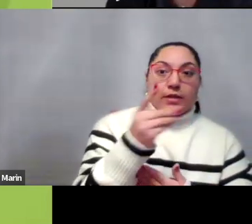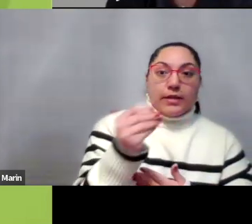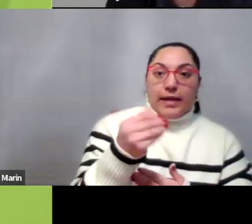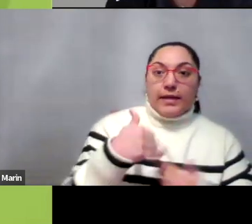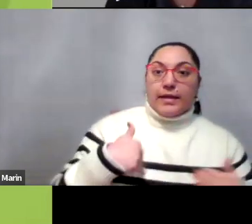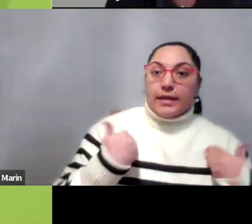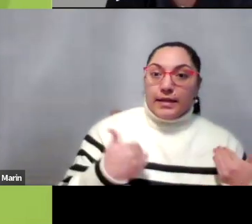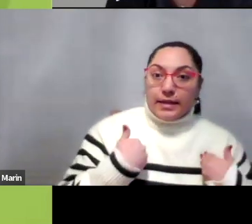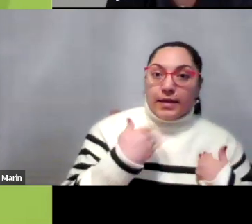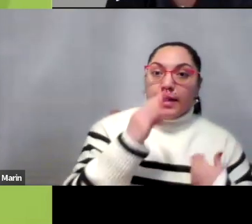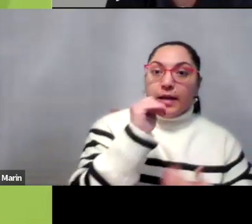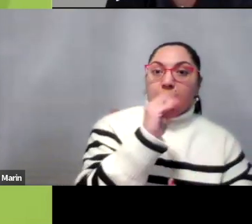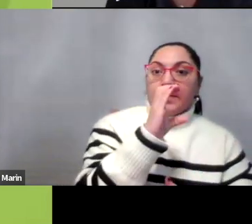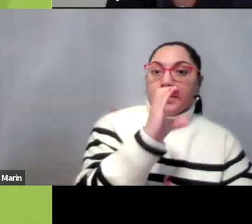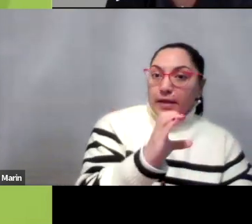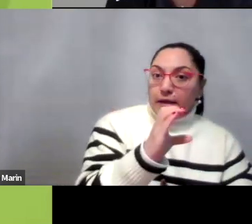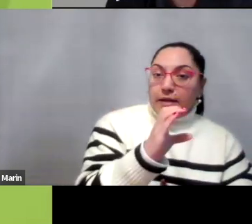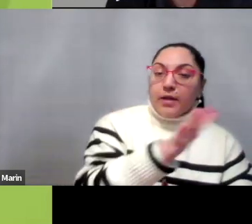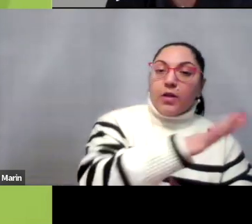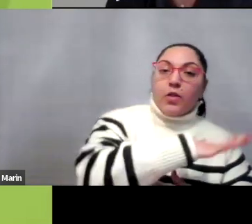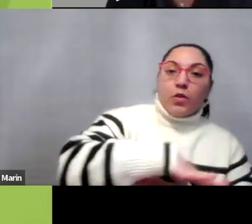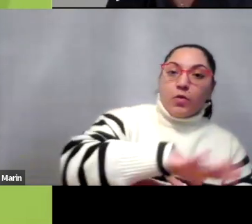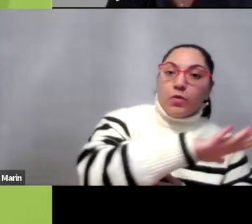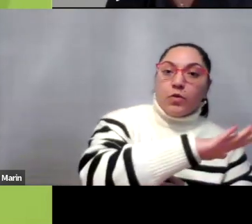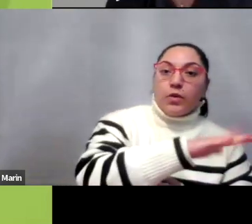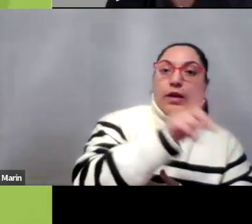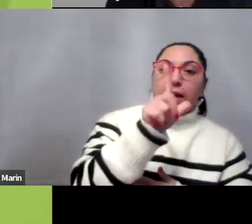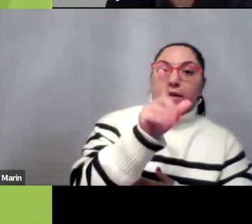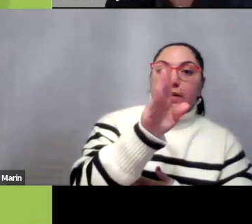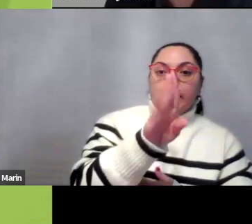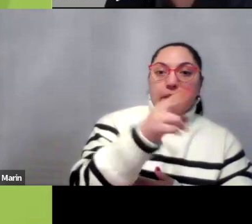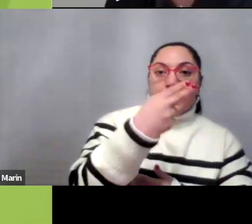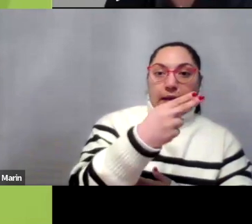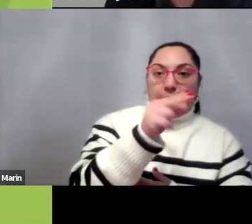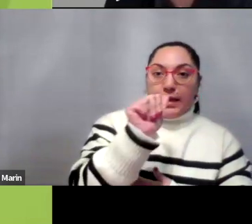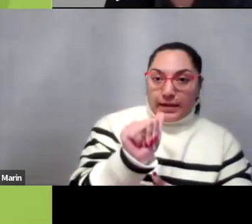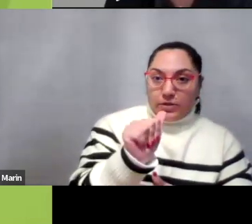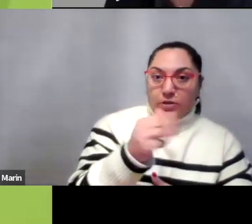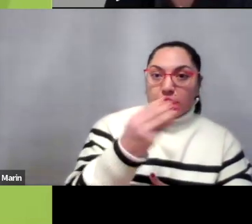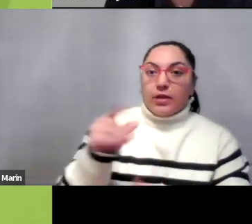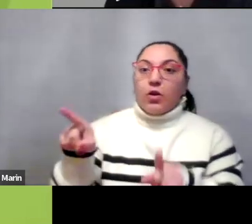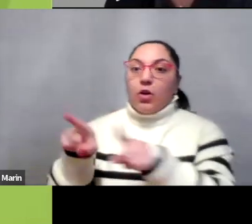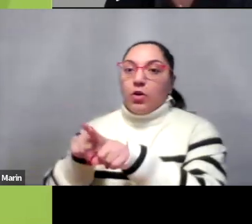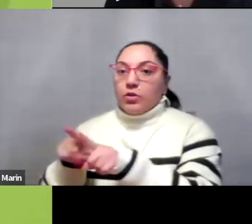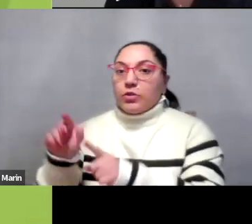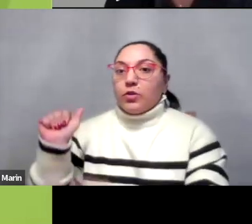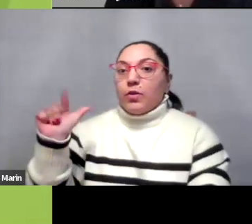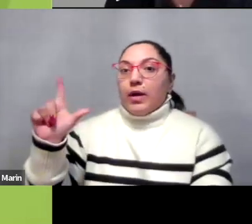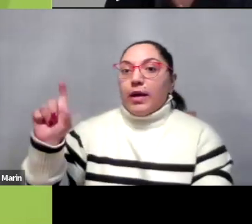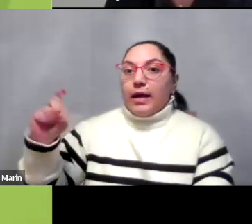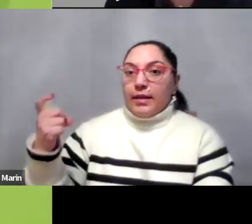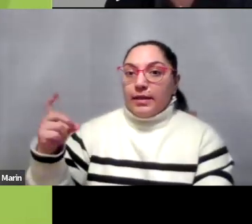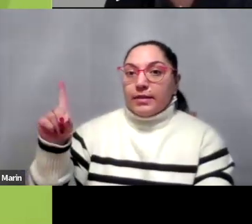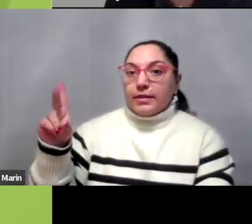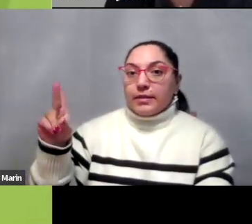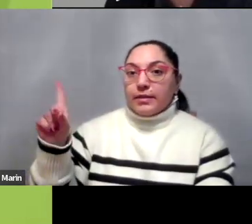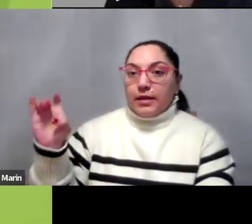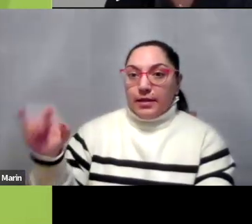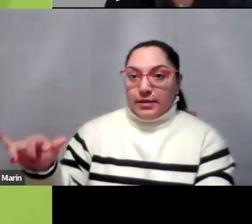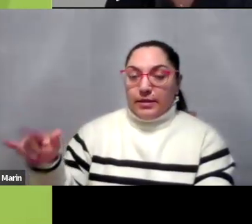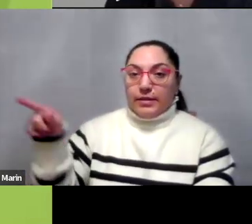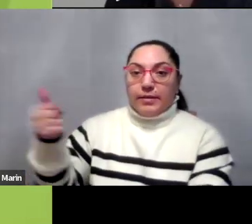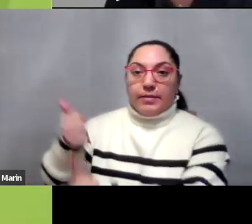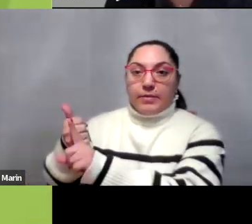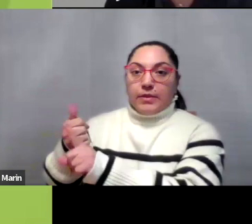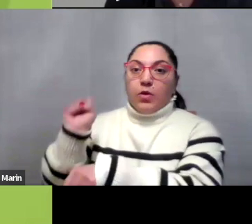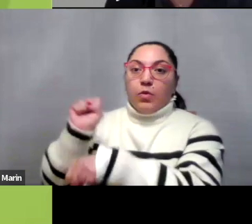County Local Behavioral Health Authority, and Alex Dudley, Director, Transition Age Youth Services